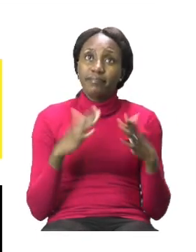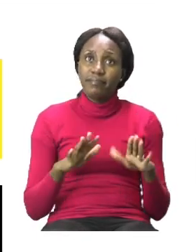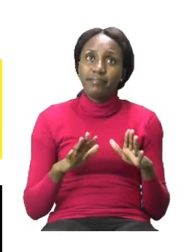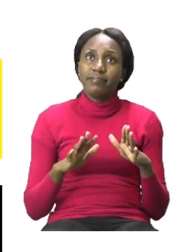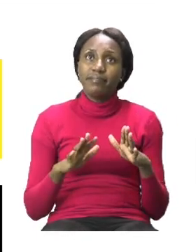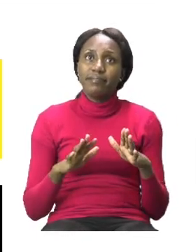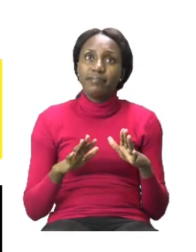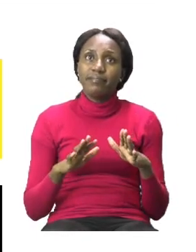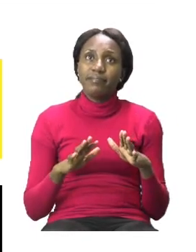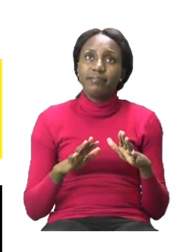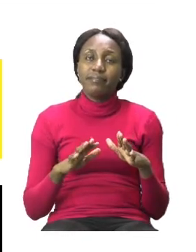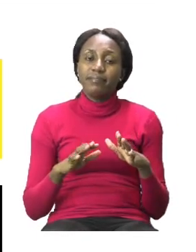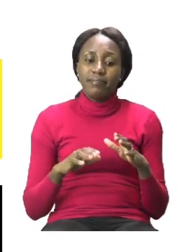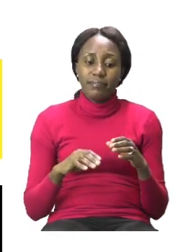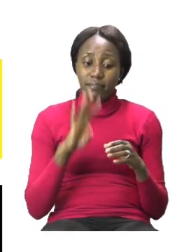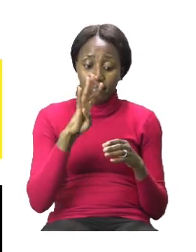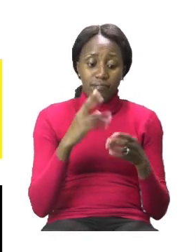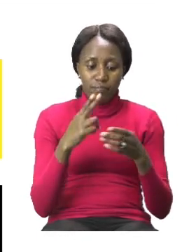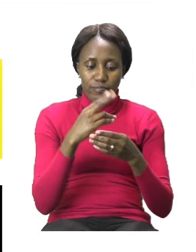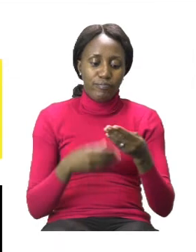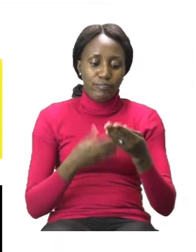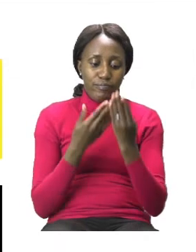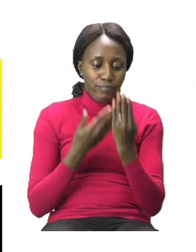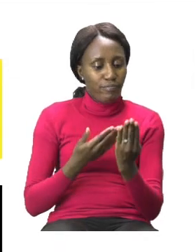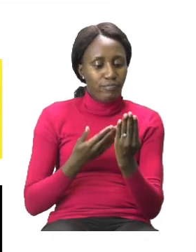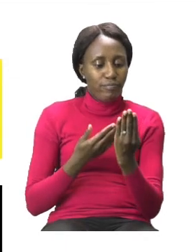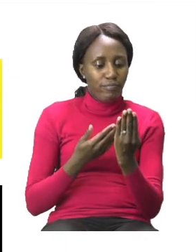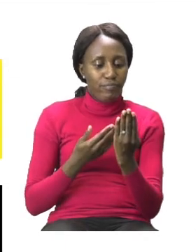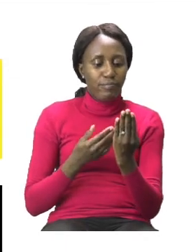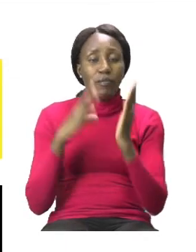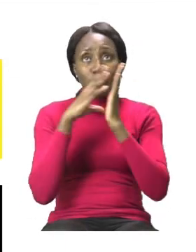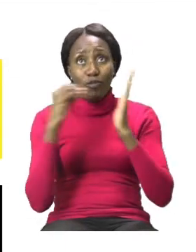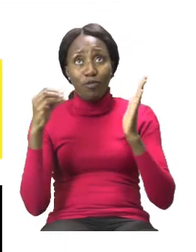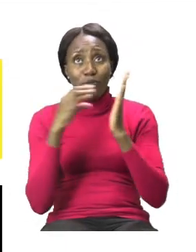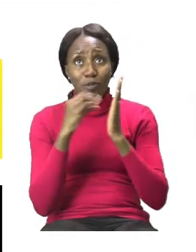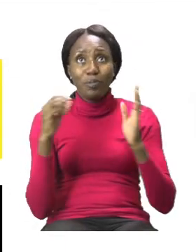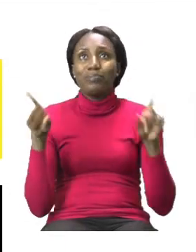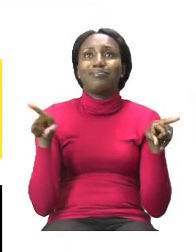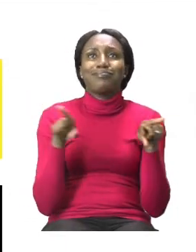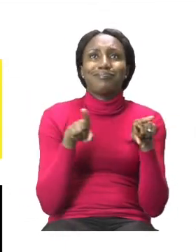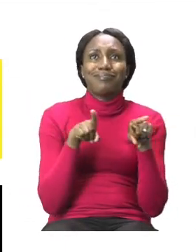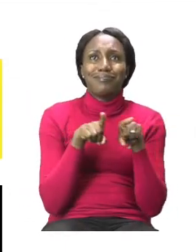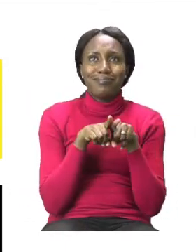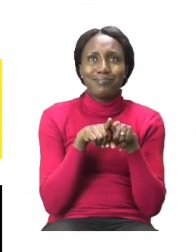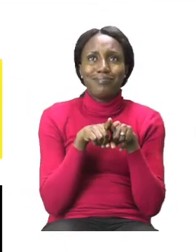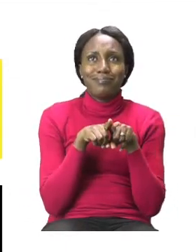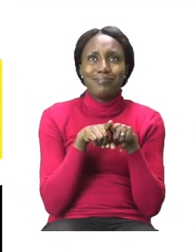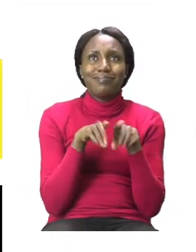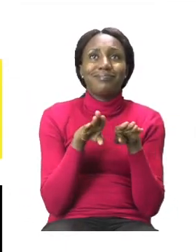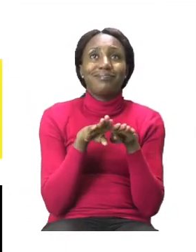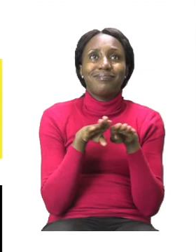to take the cards that you have cut out and you are going to copy the person. When we say the